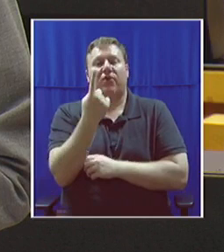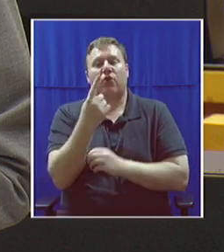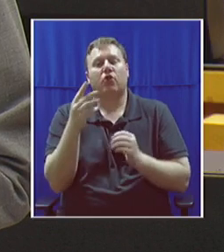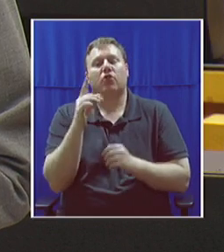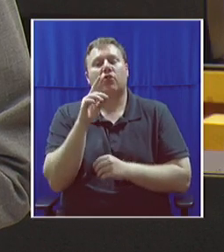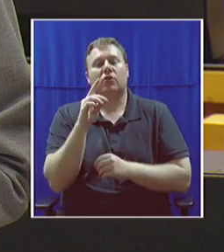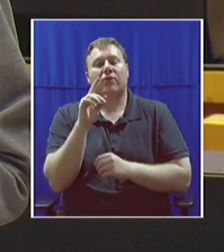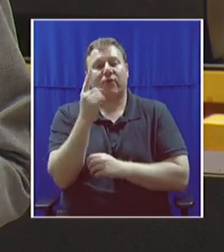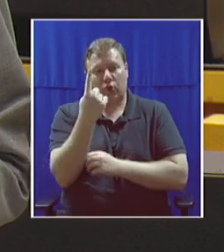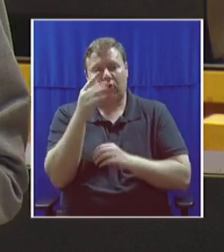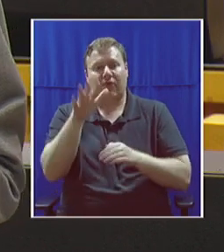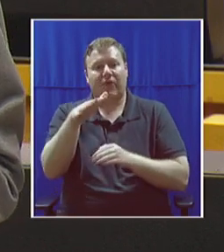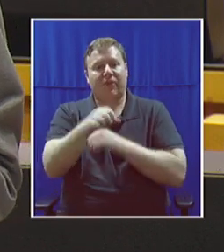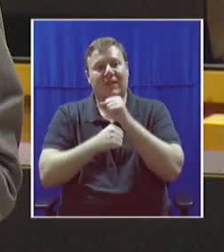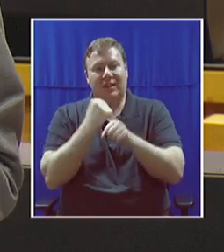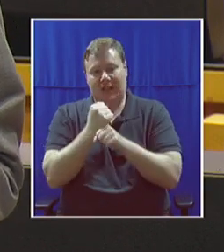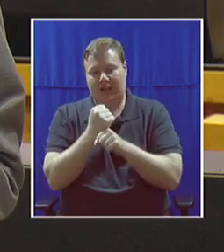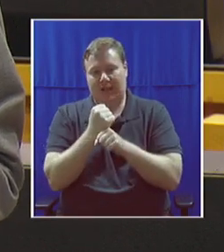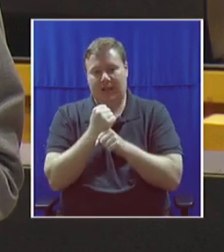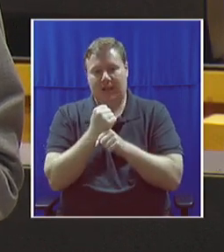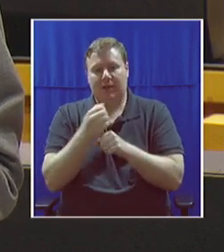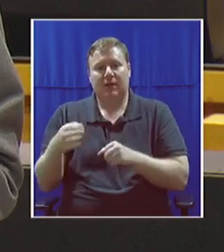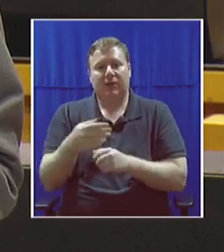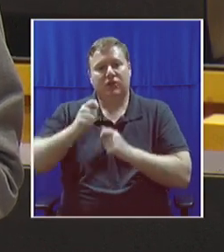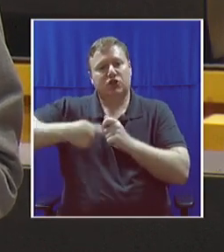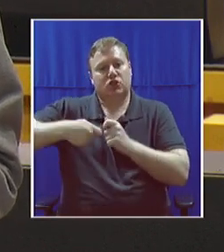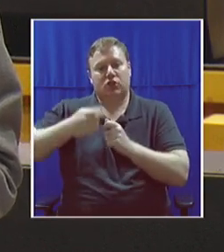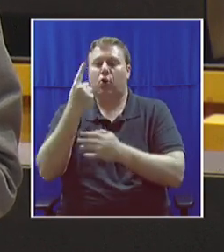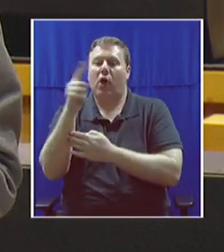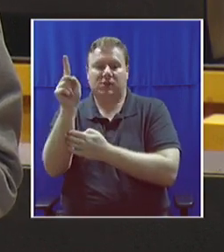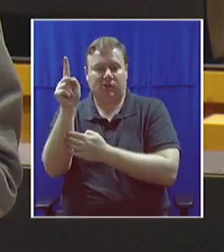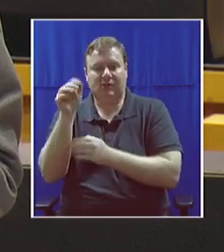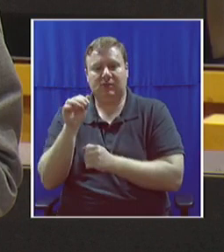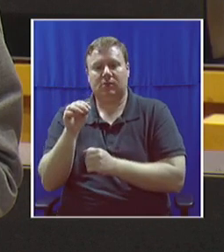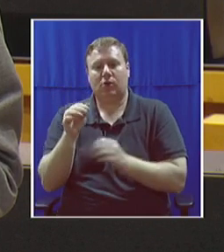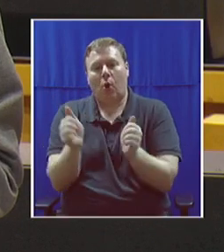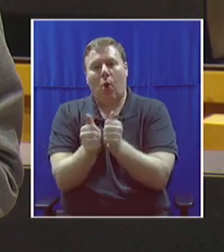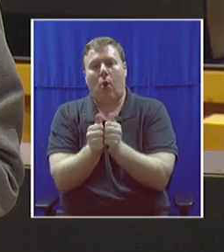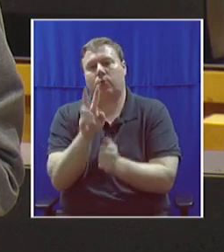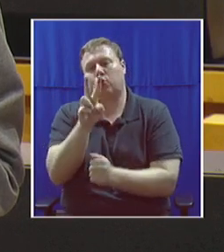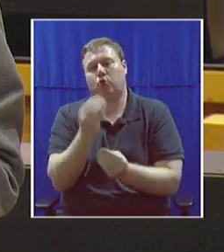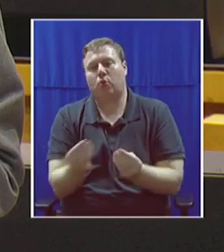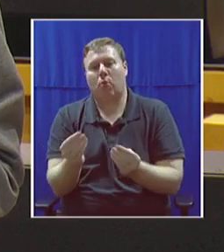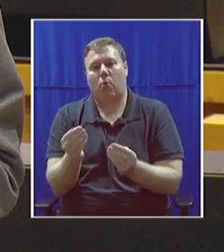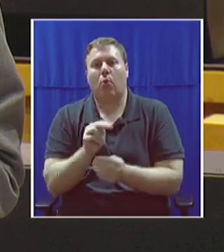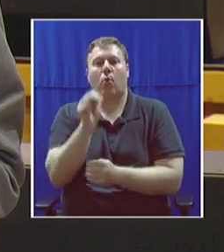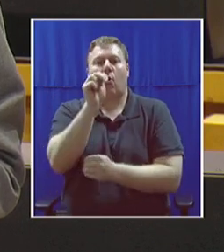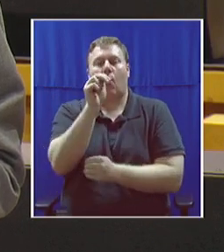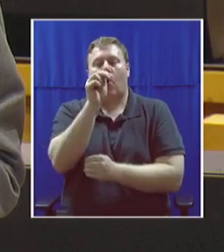scale fishing rights to two coops in the northern cape on the 19th of October